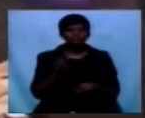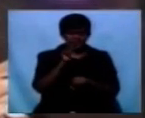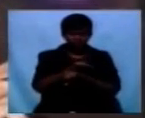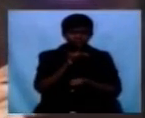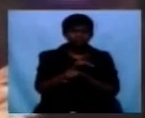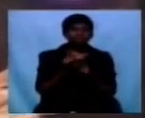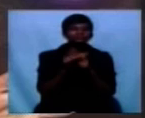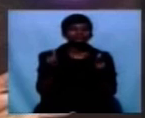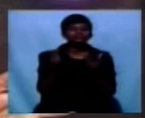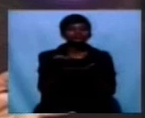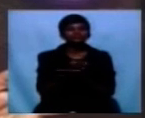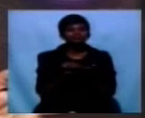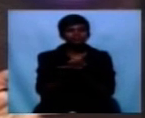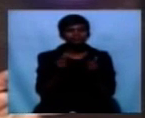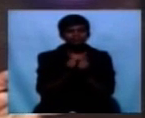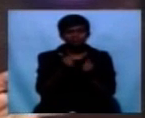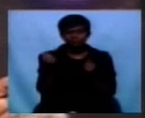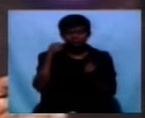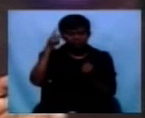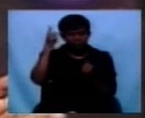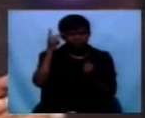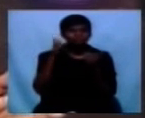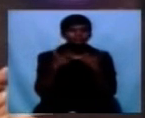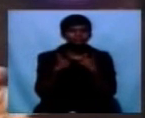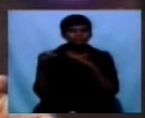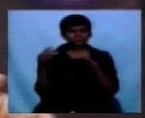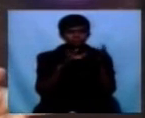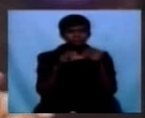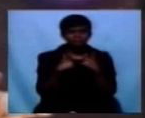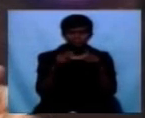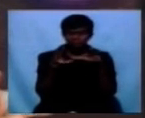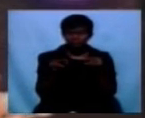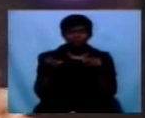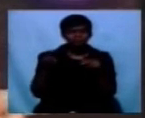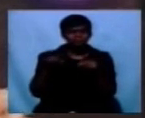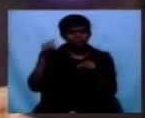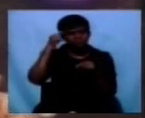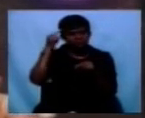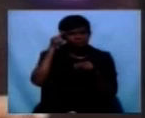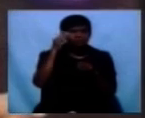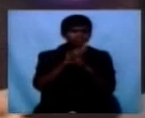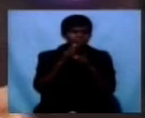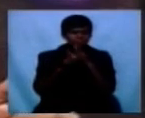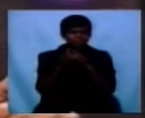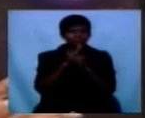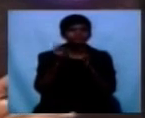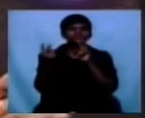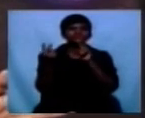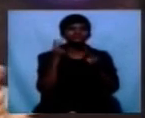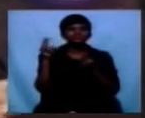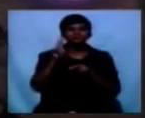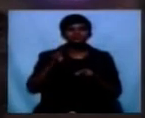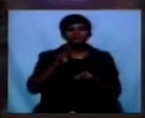and economists and other politicians have argued that there's no need for government to build the dual carriageway. Why? Use the PPP.